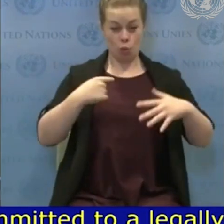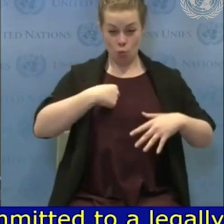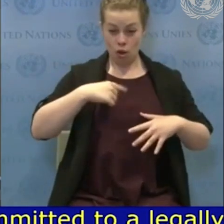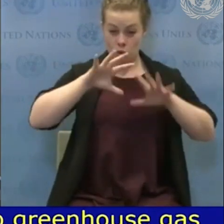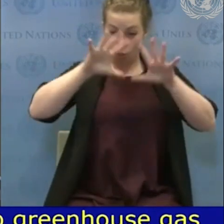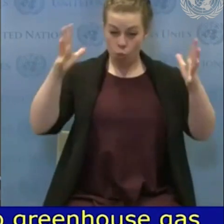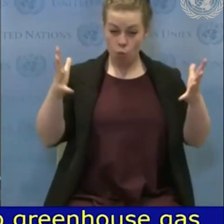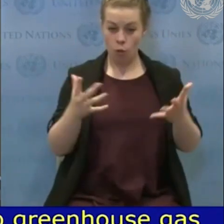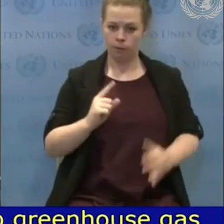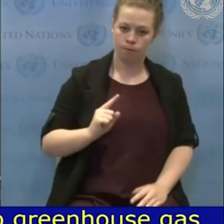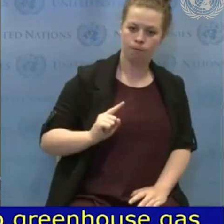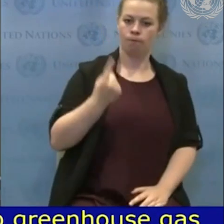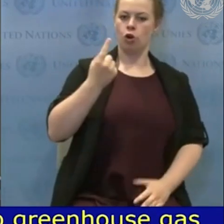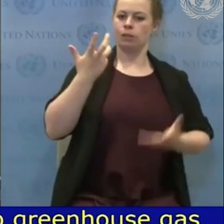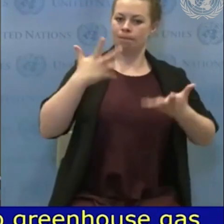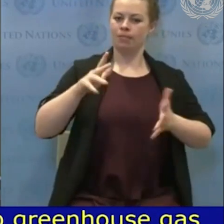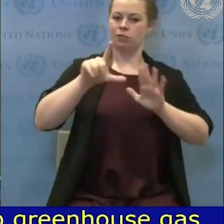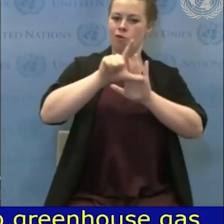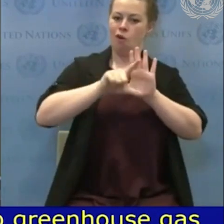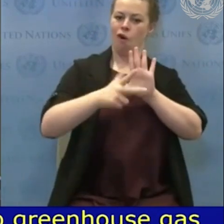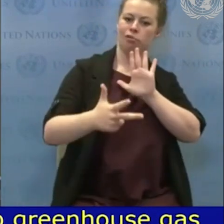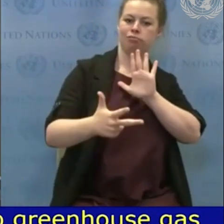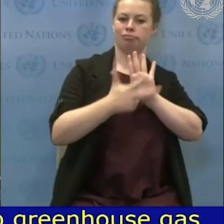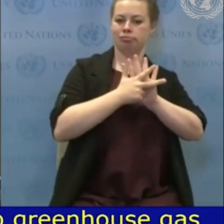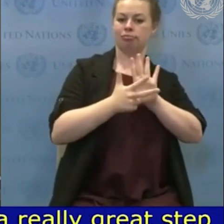of other countries also committing to this target.